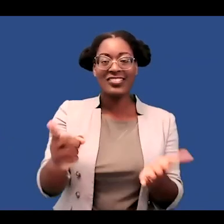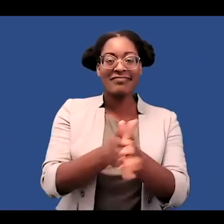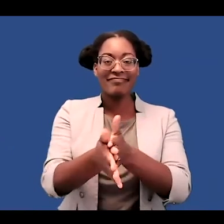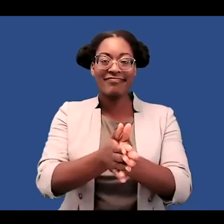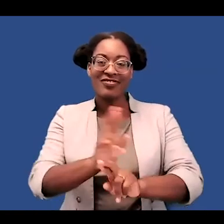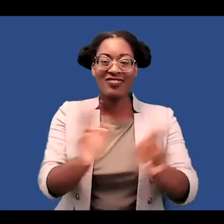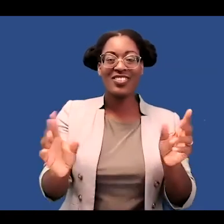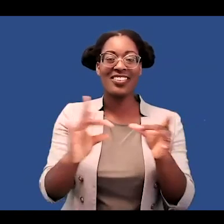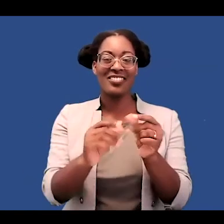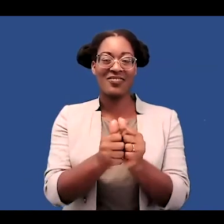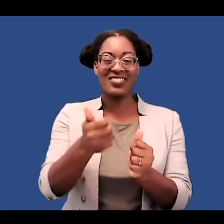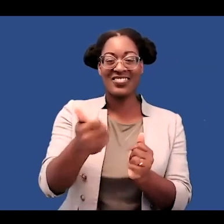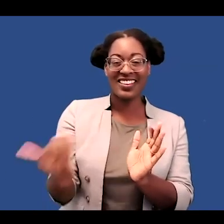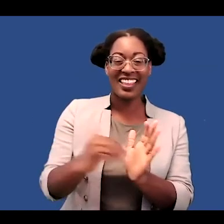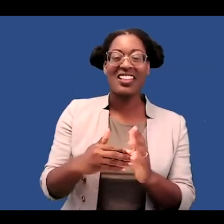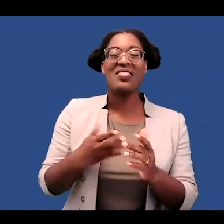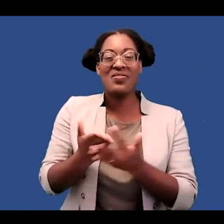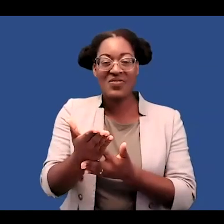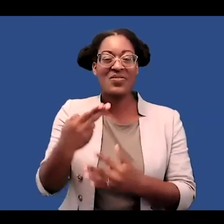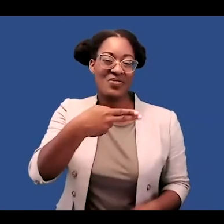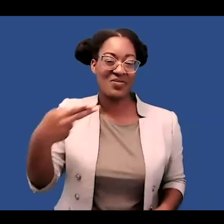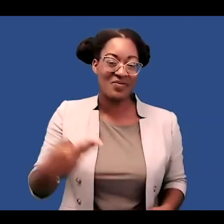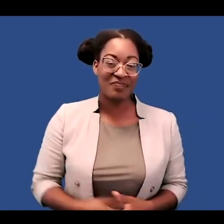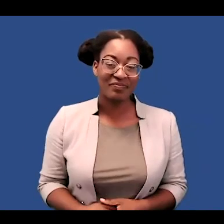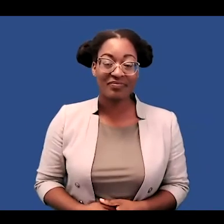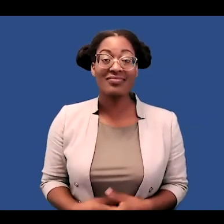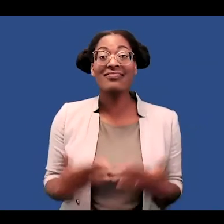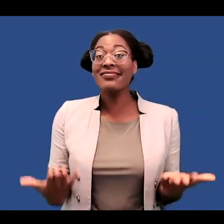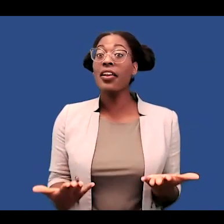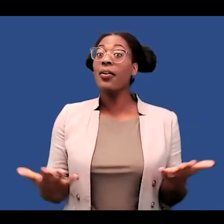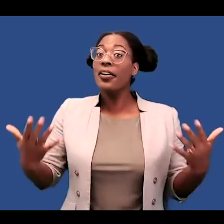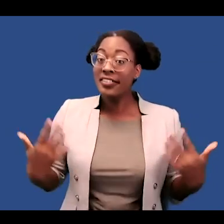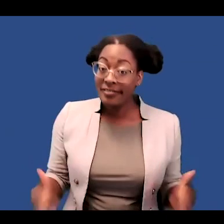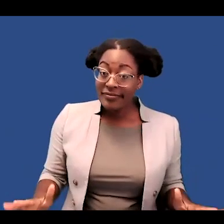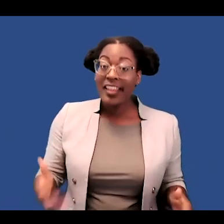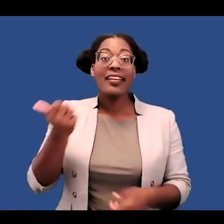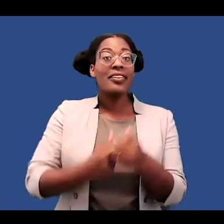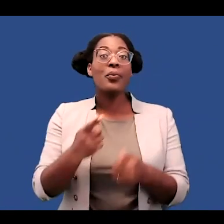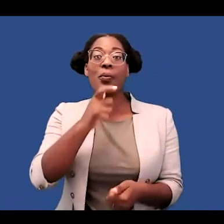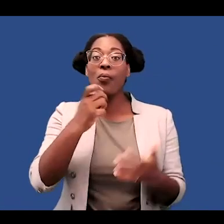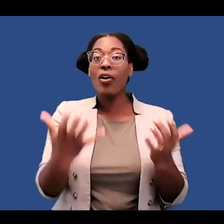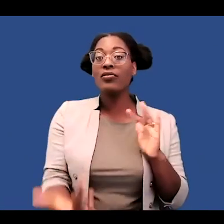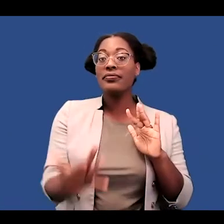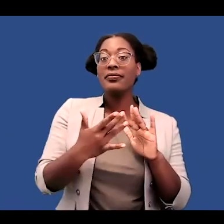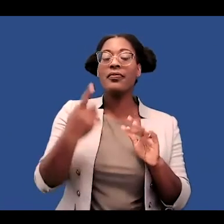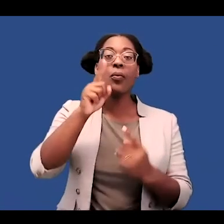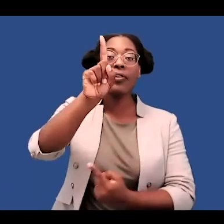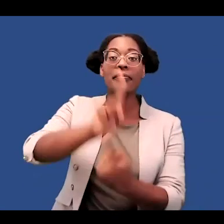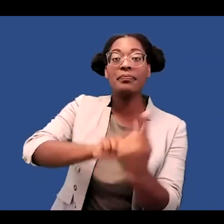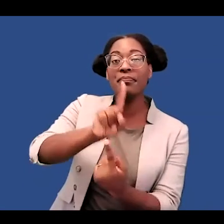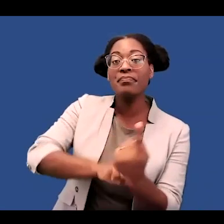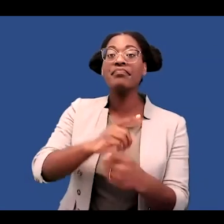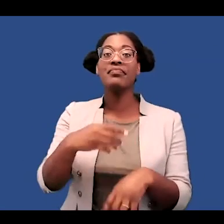give yourself the gift of hula hoop. So with all that said, anybody that's wishing to reach out to me for any